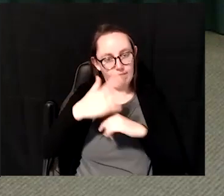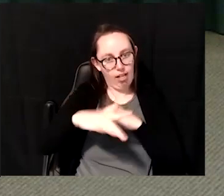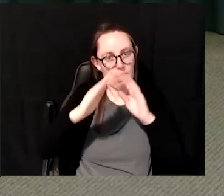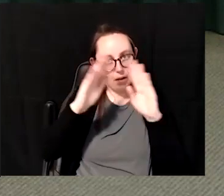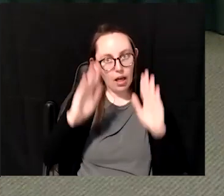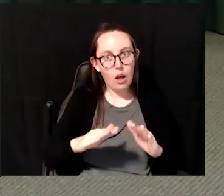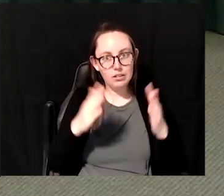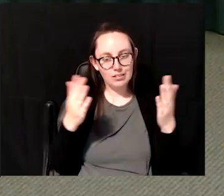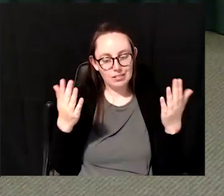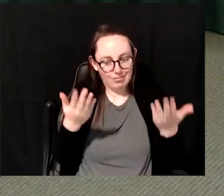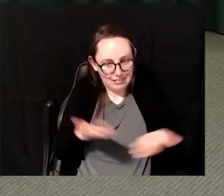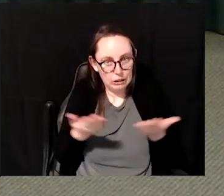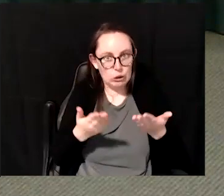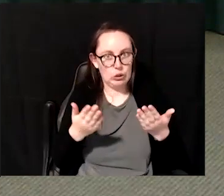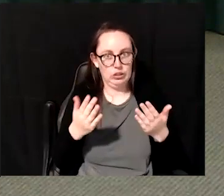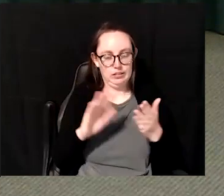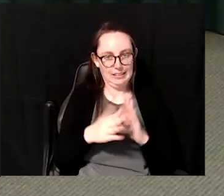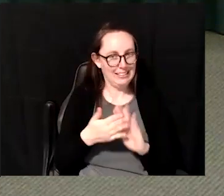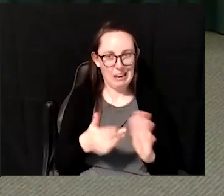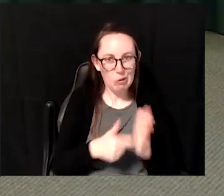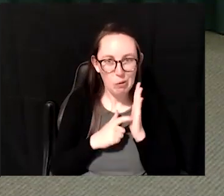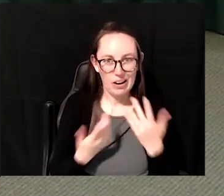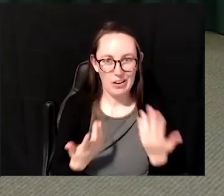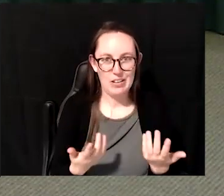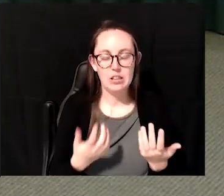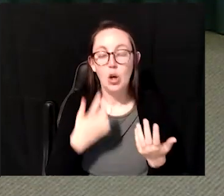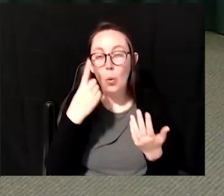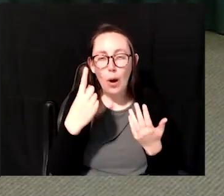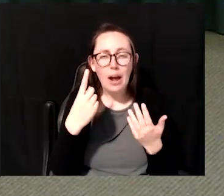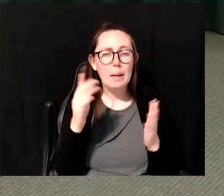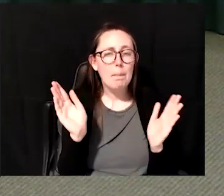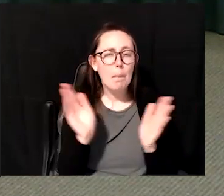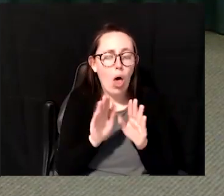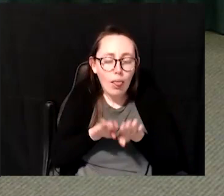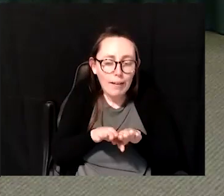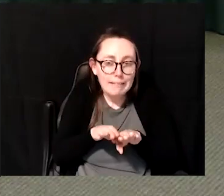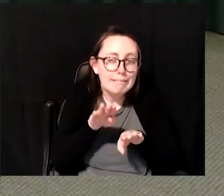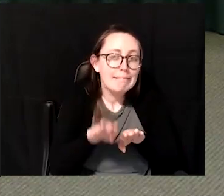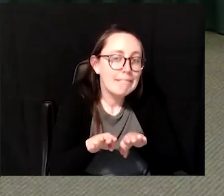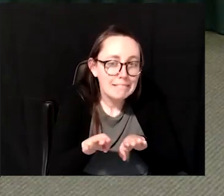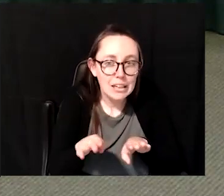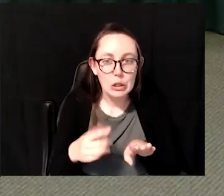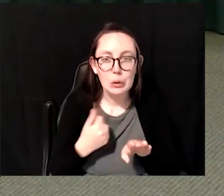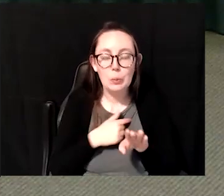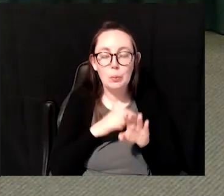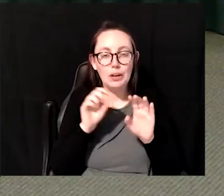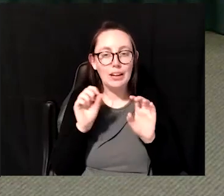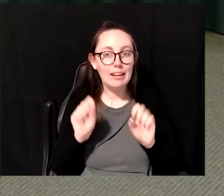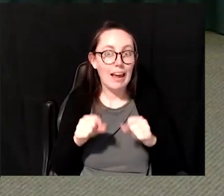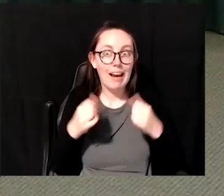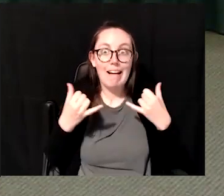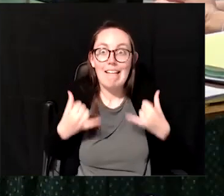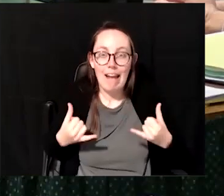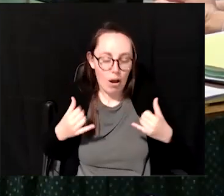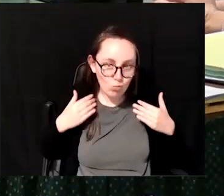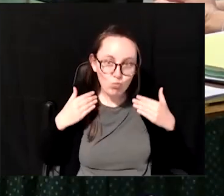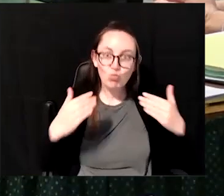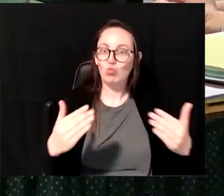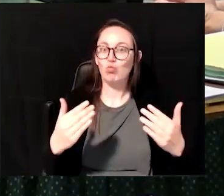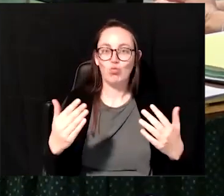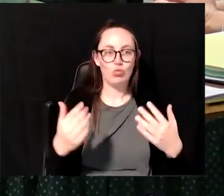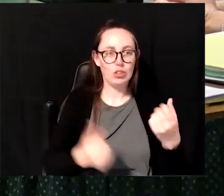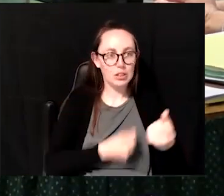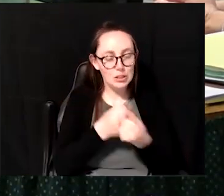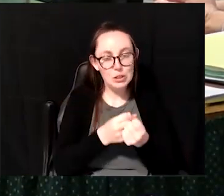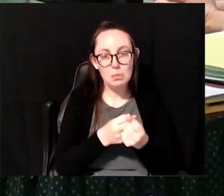board and the municipal government of the town of Brattleboro can take towards uh that goal so uh thank you both uh board members